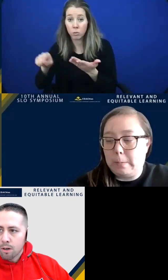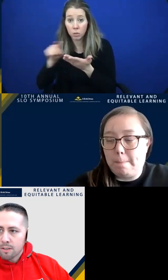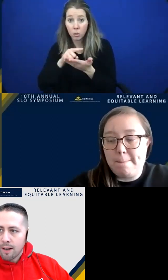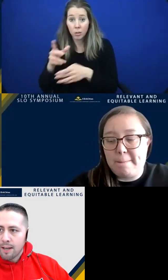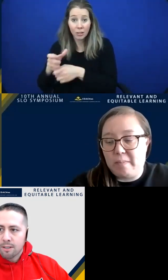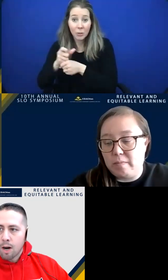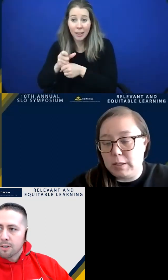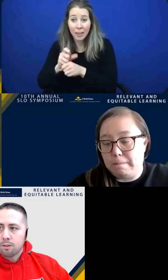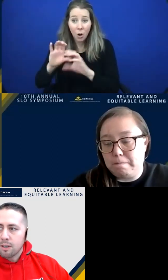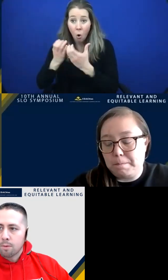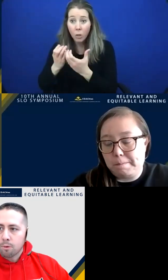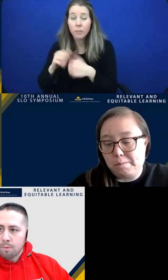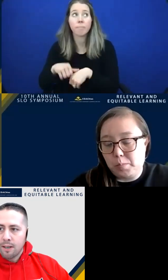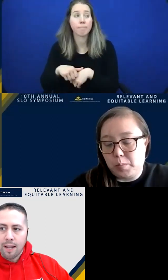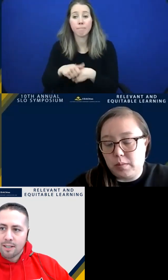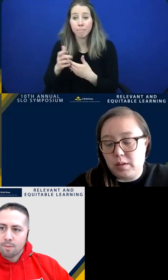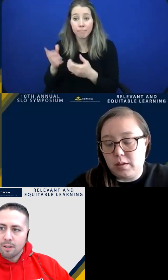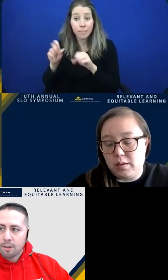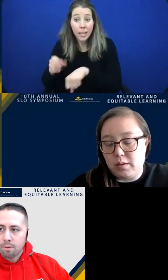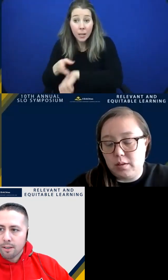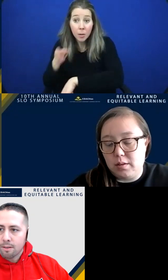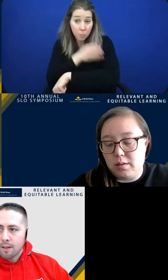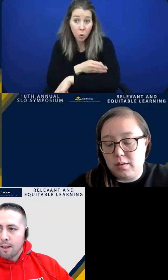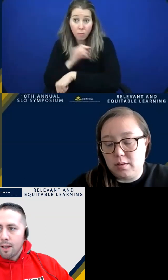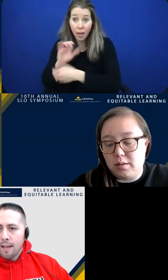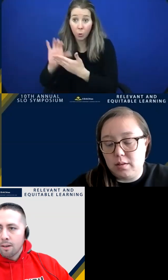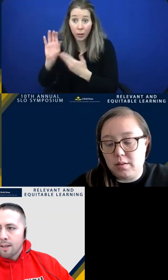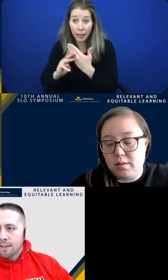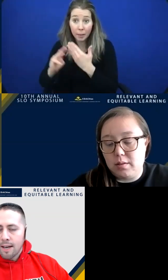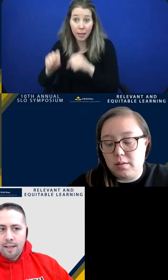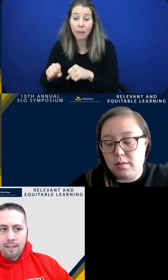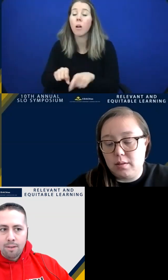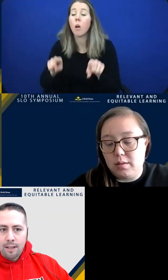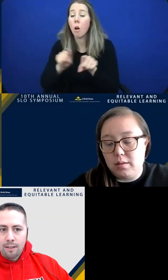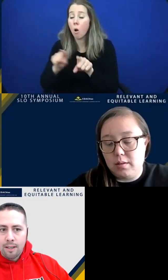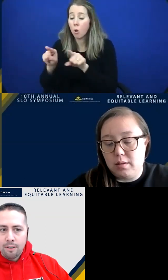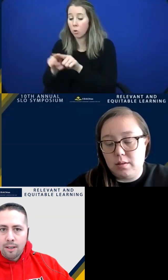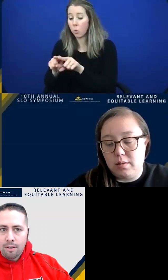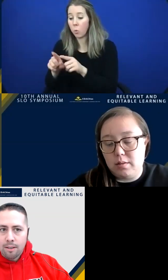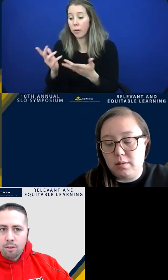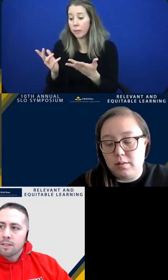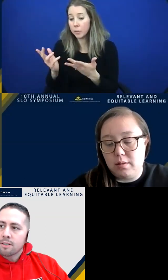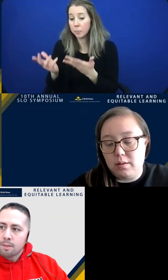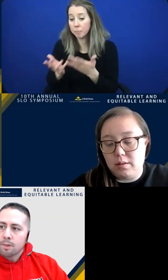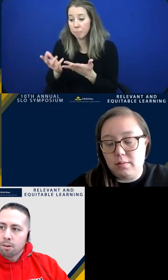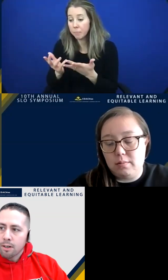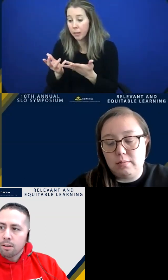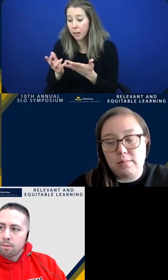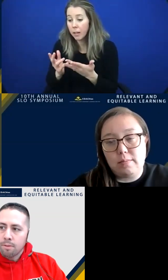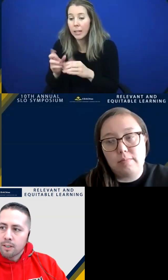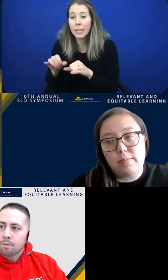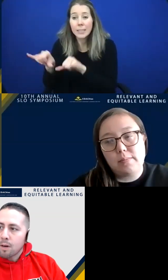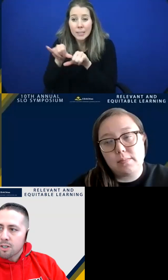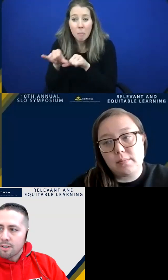or a course, right? Is there opportunity for improvement and enhancement of the curriculum? And looking at that and using similar